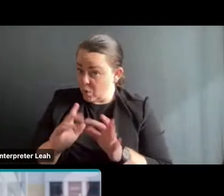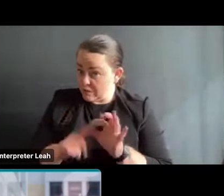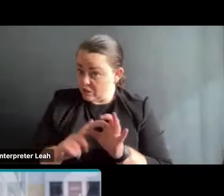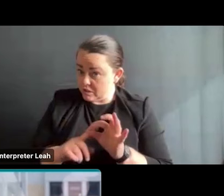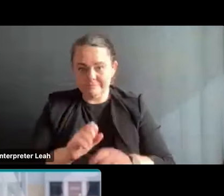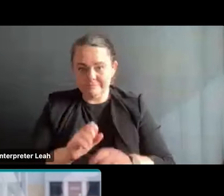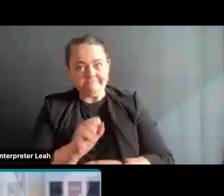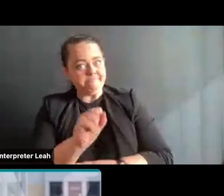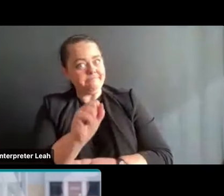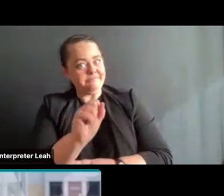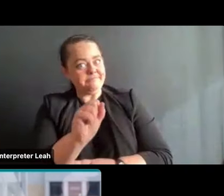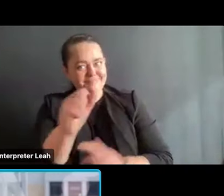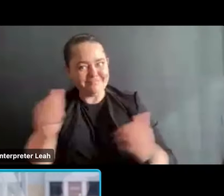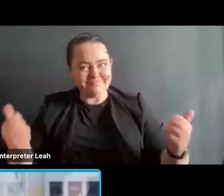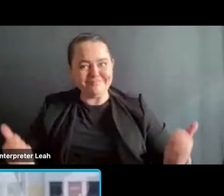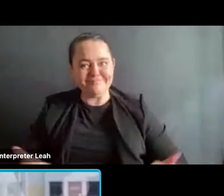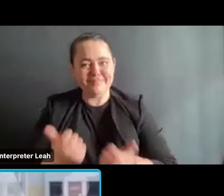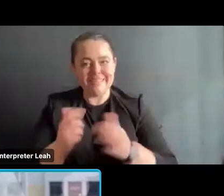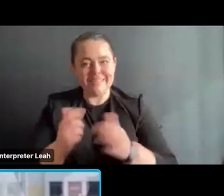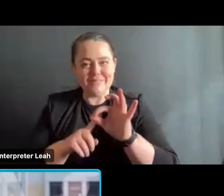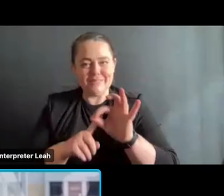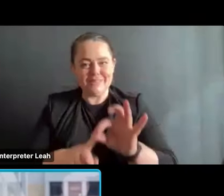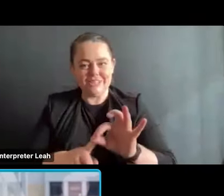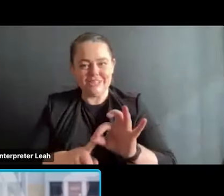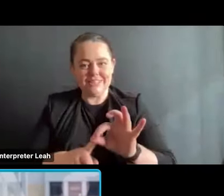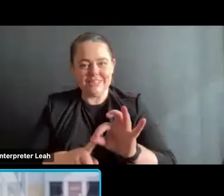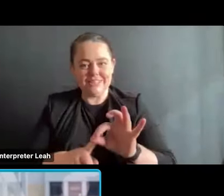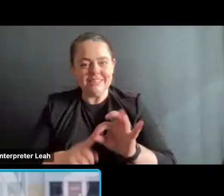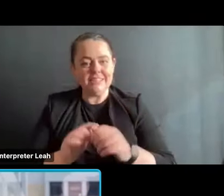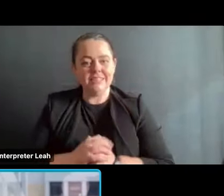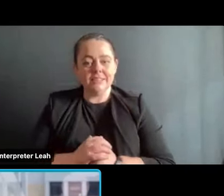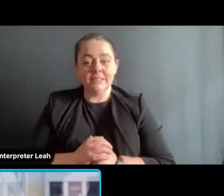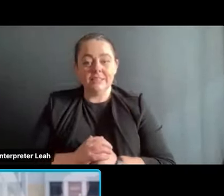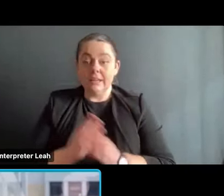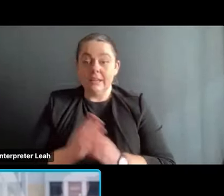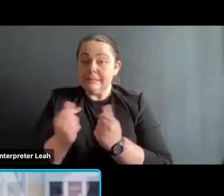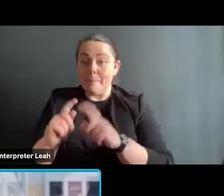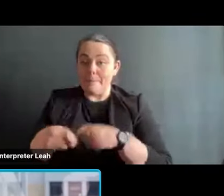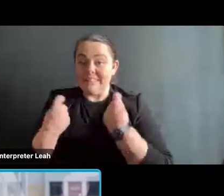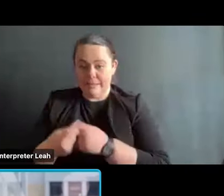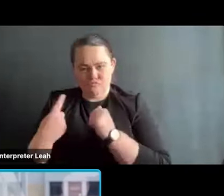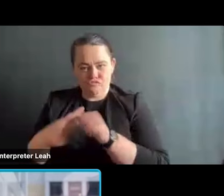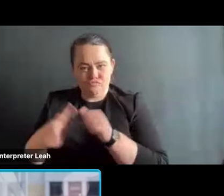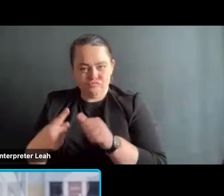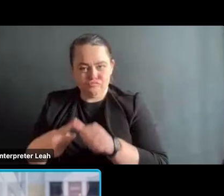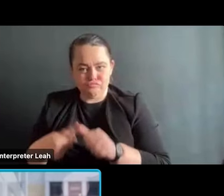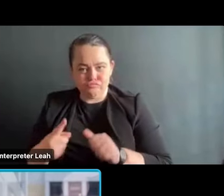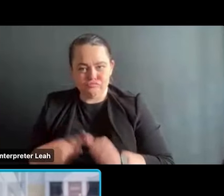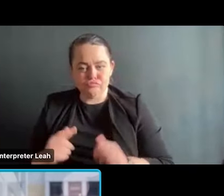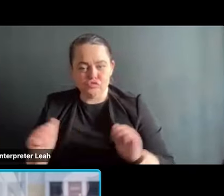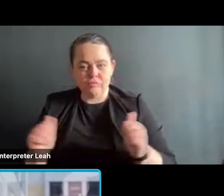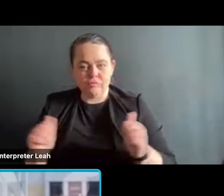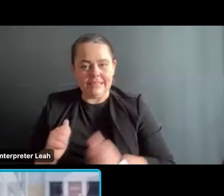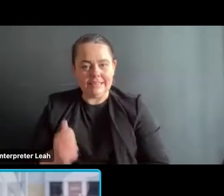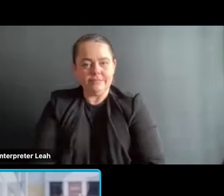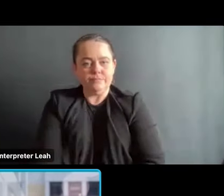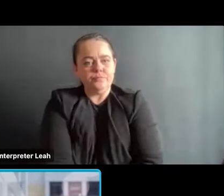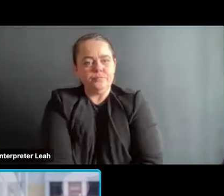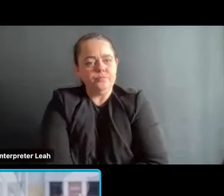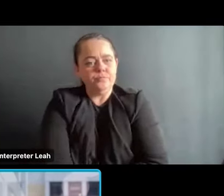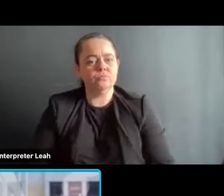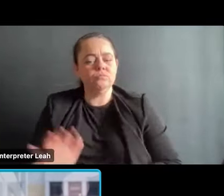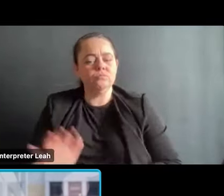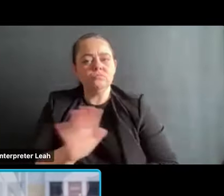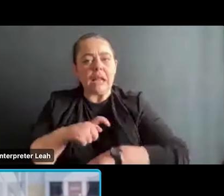There certainly are. I can see they've been assigned and the teams are responding. Just given time, Grant, I'd